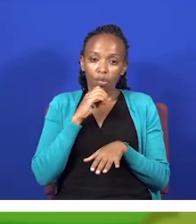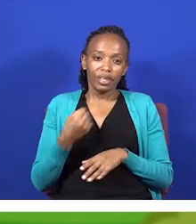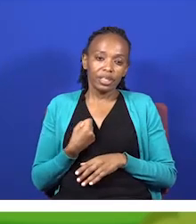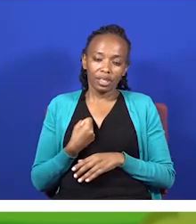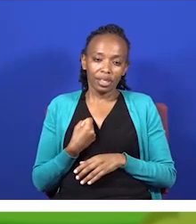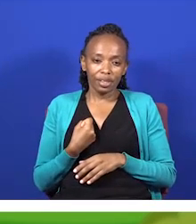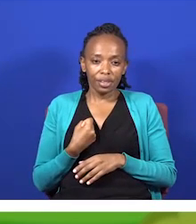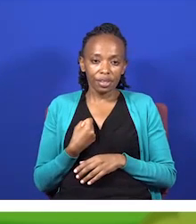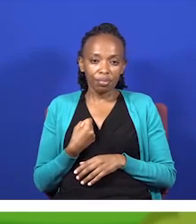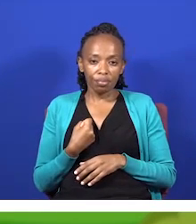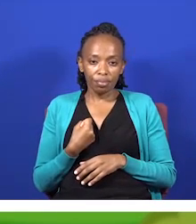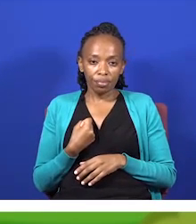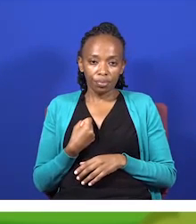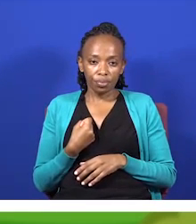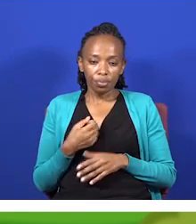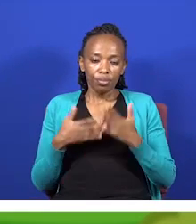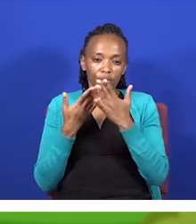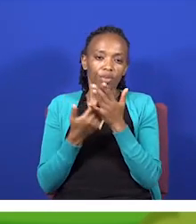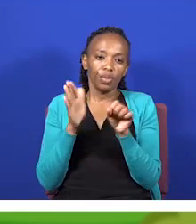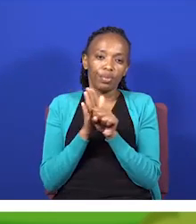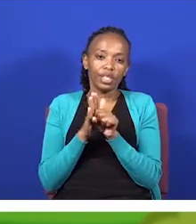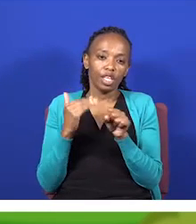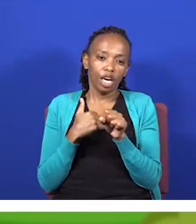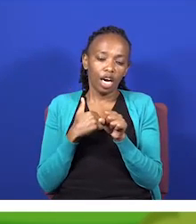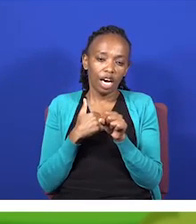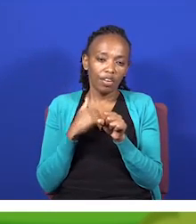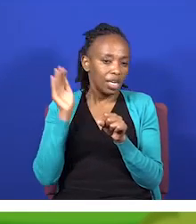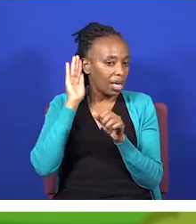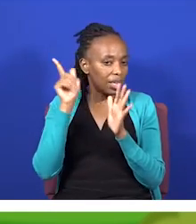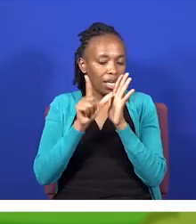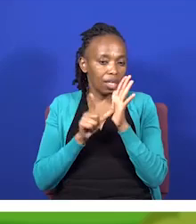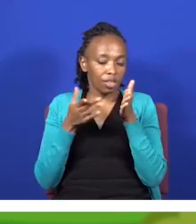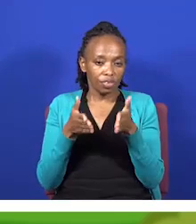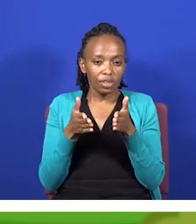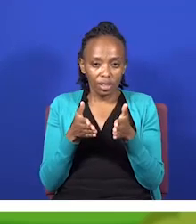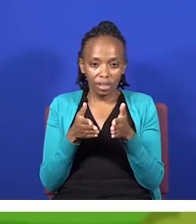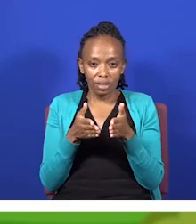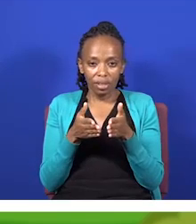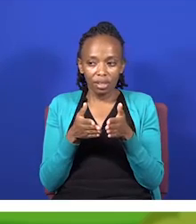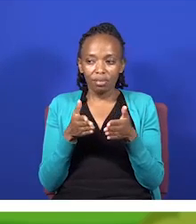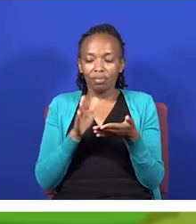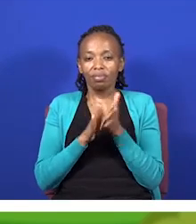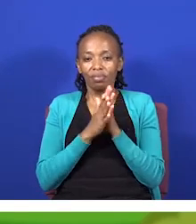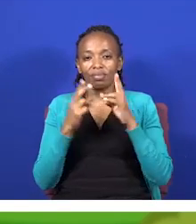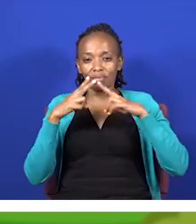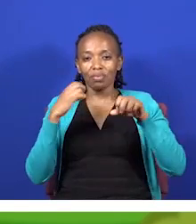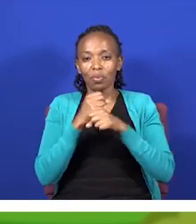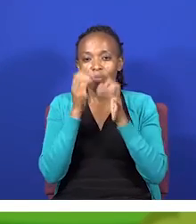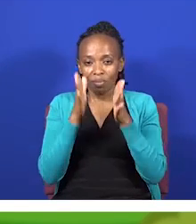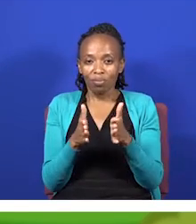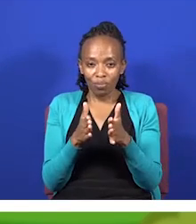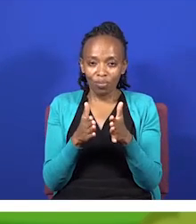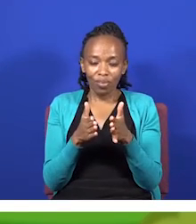girls, thank you so much. You have had the lesson for today, being peacemakers. Guess